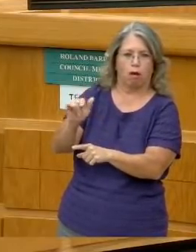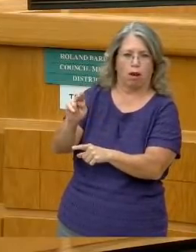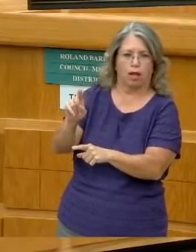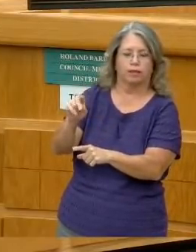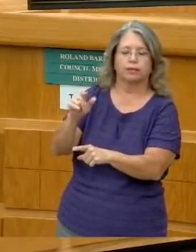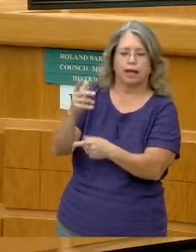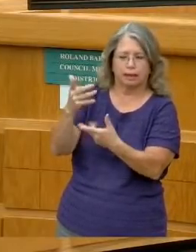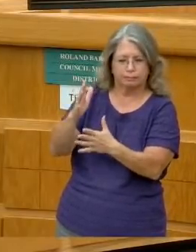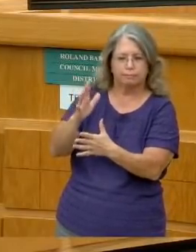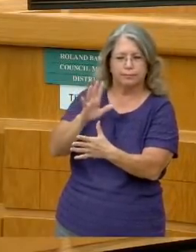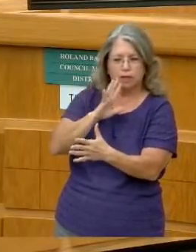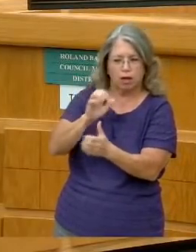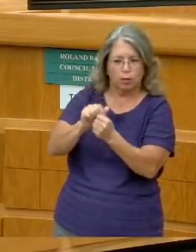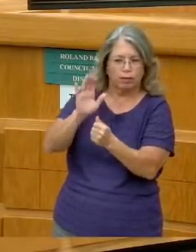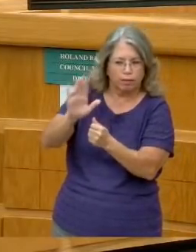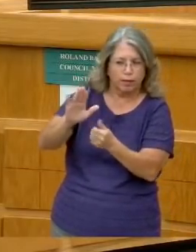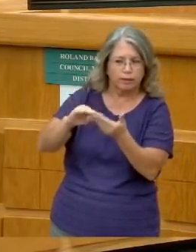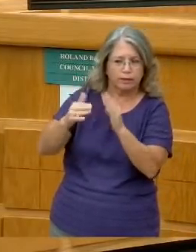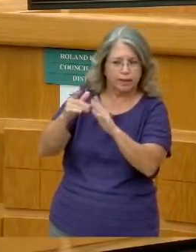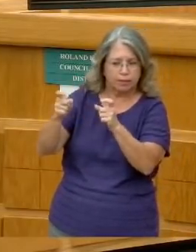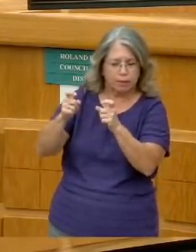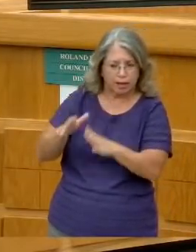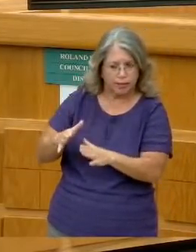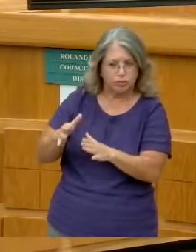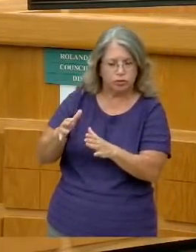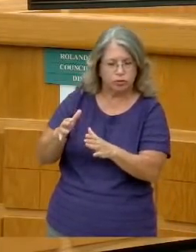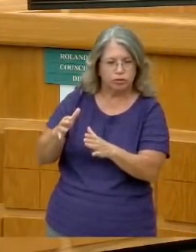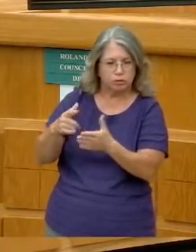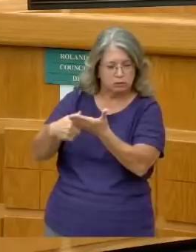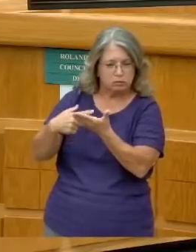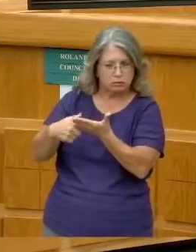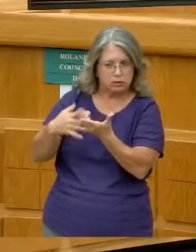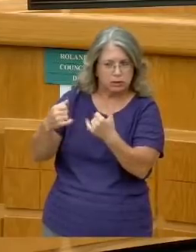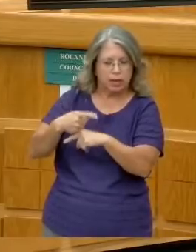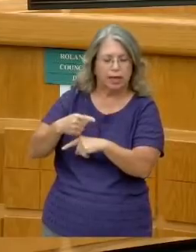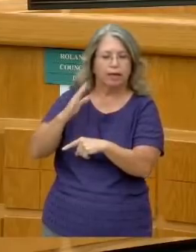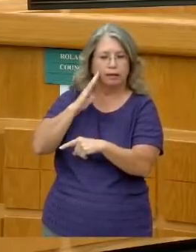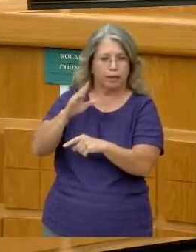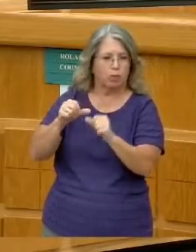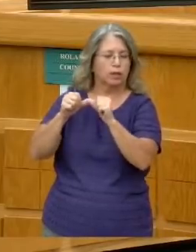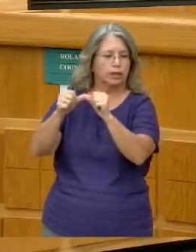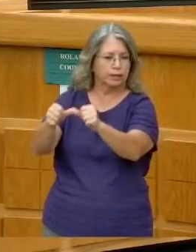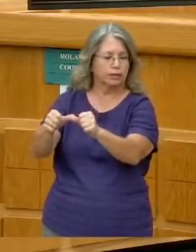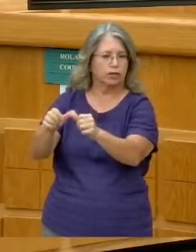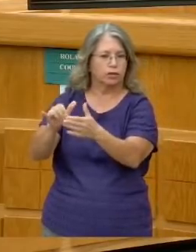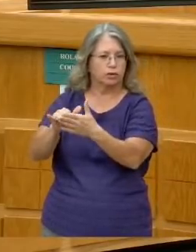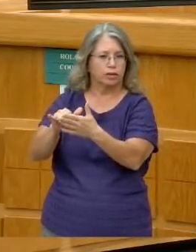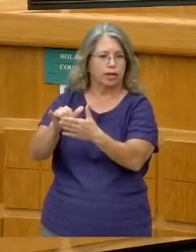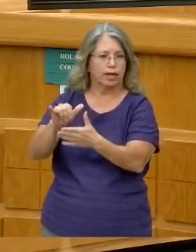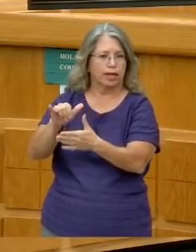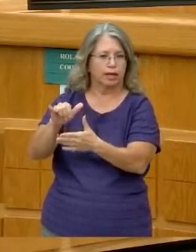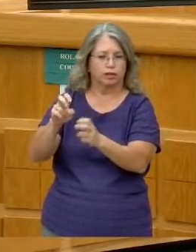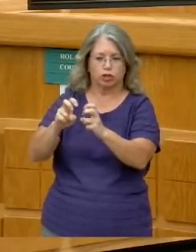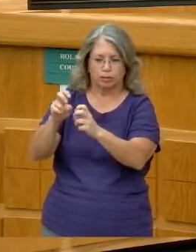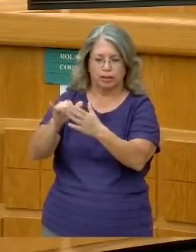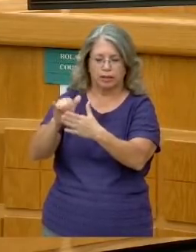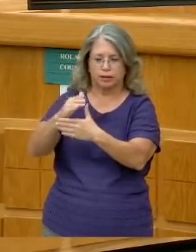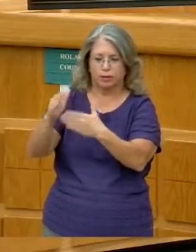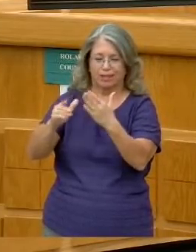city manager today, and they will continue that league event on this weekend. I think it's 37